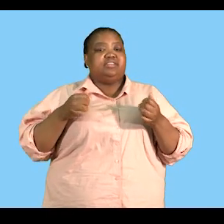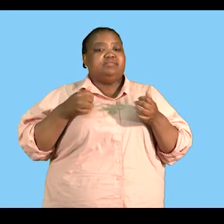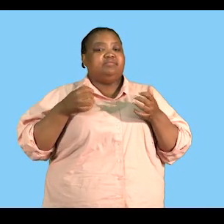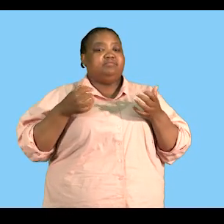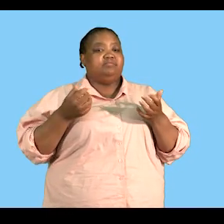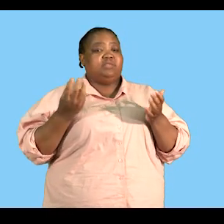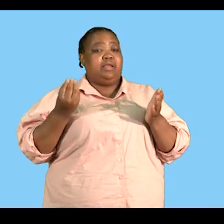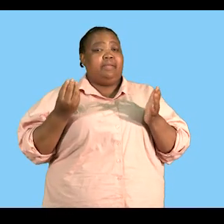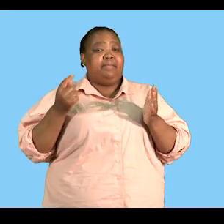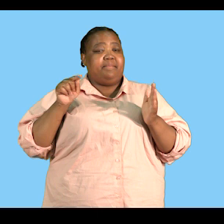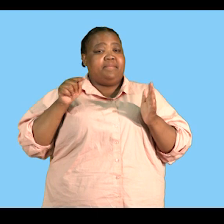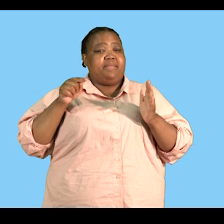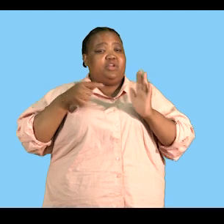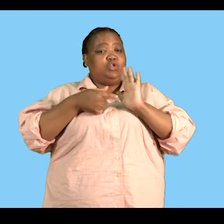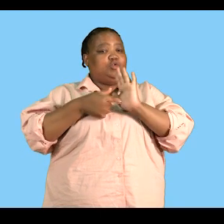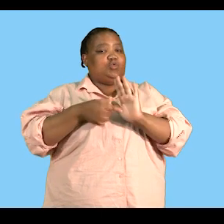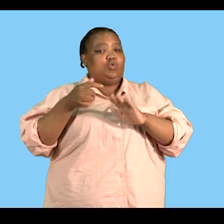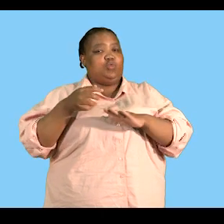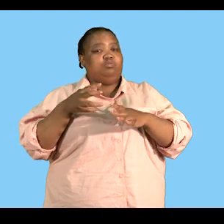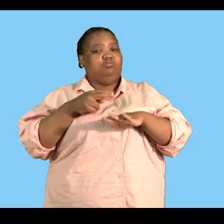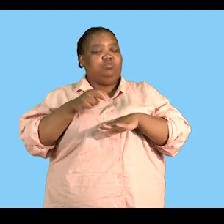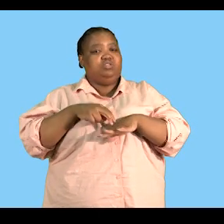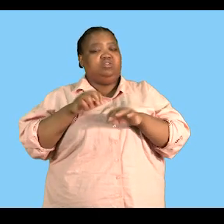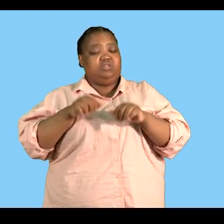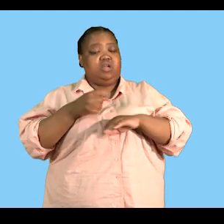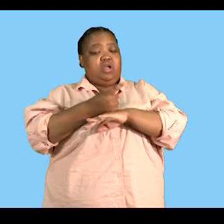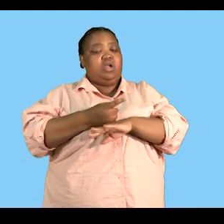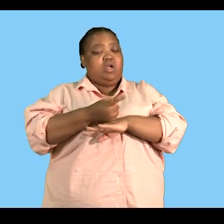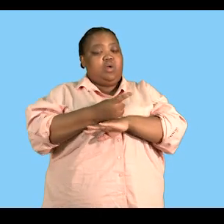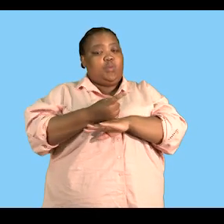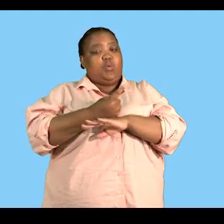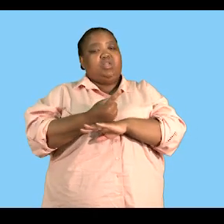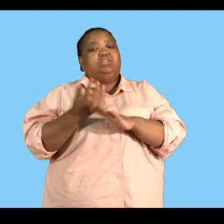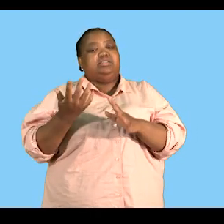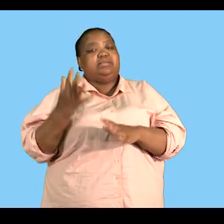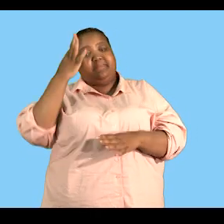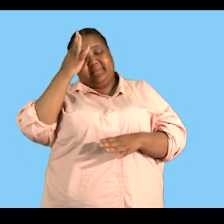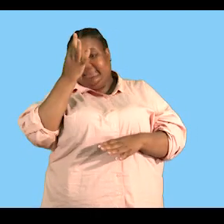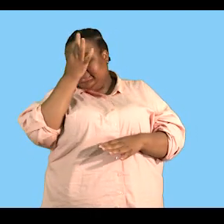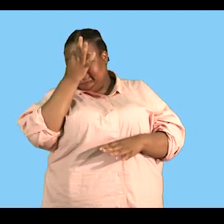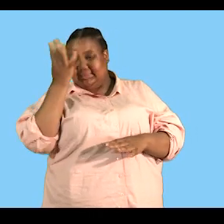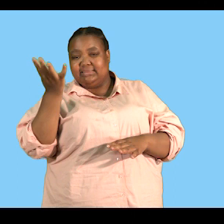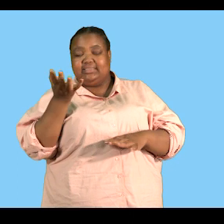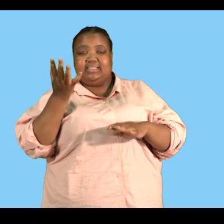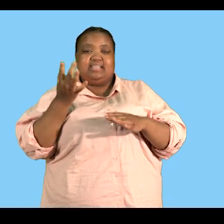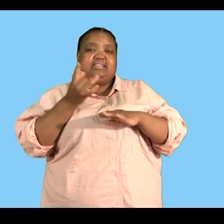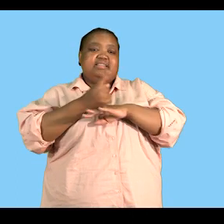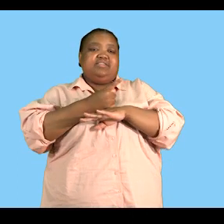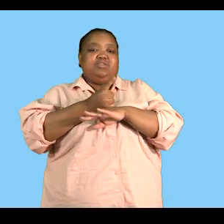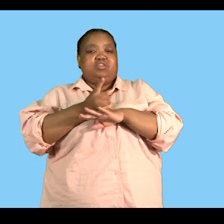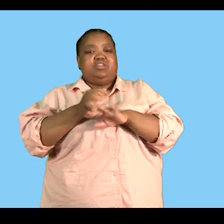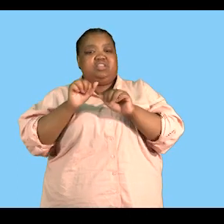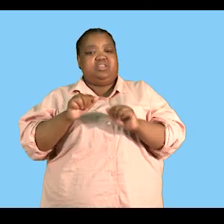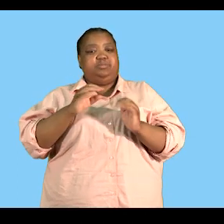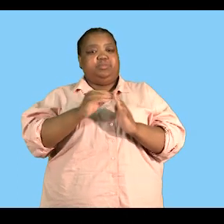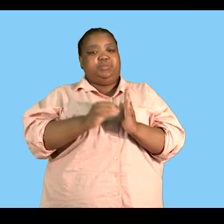that signs, and then you can say it's hours, minutes, and seconds. So then